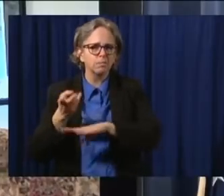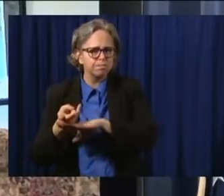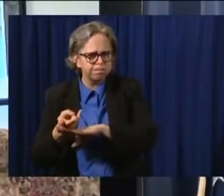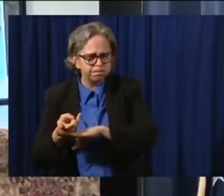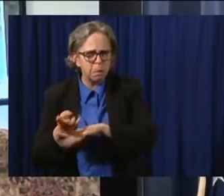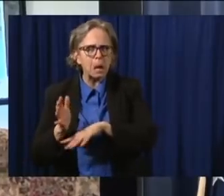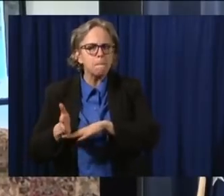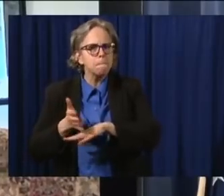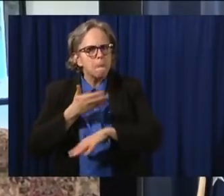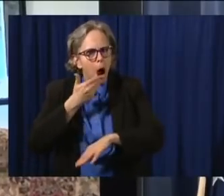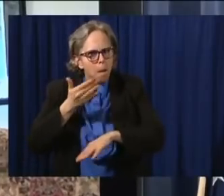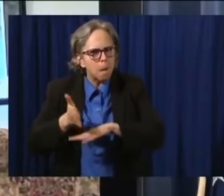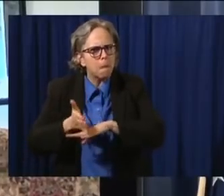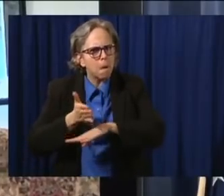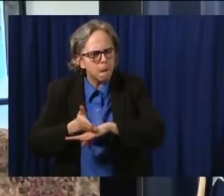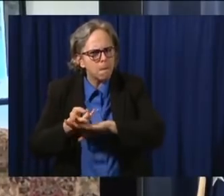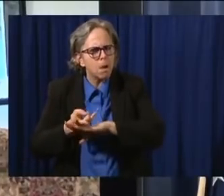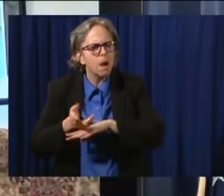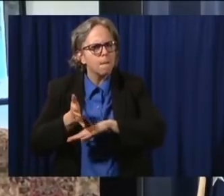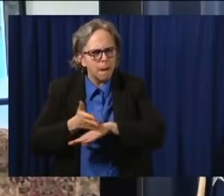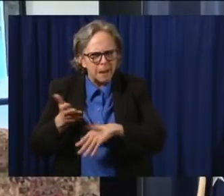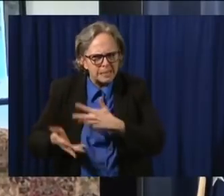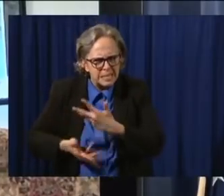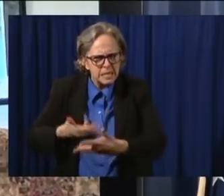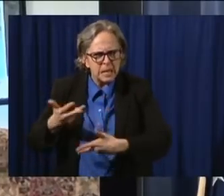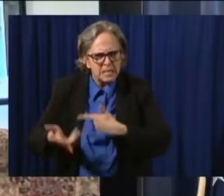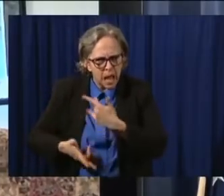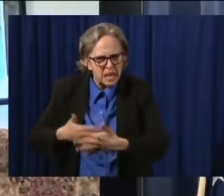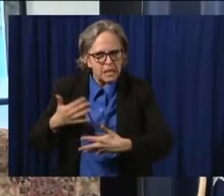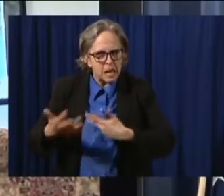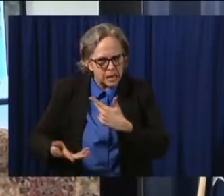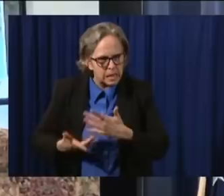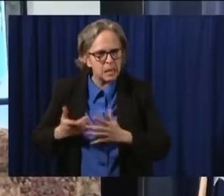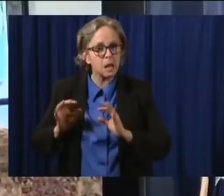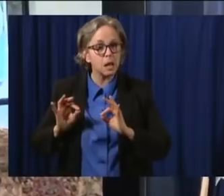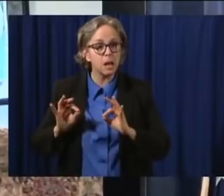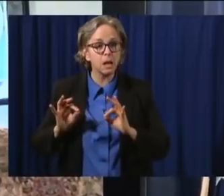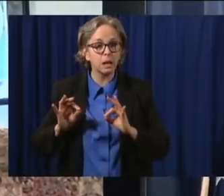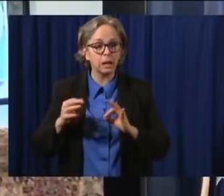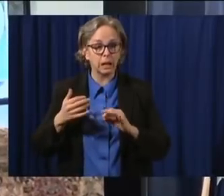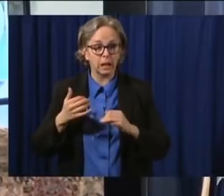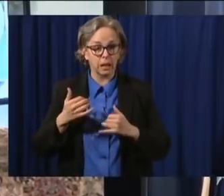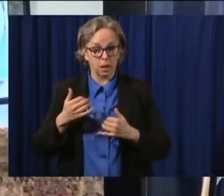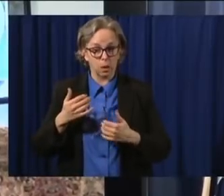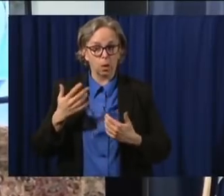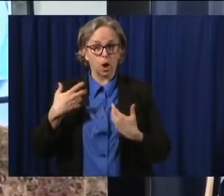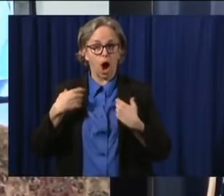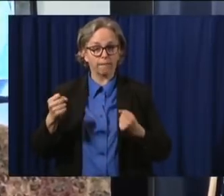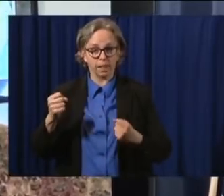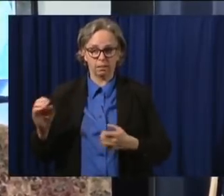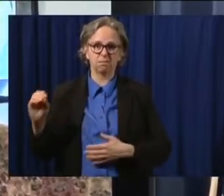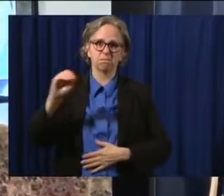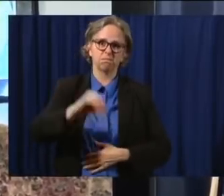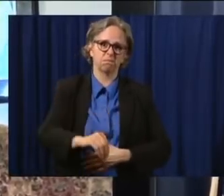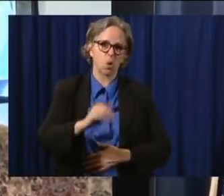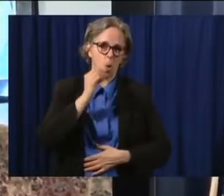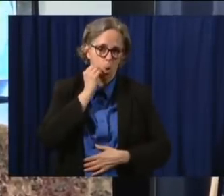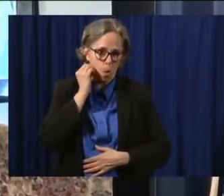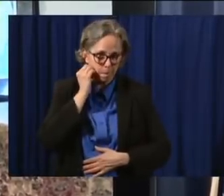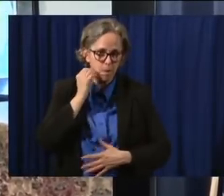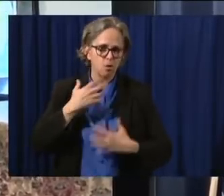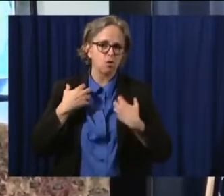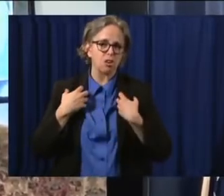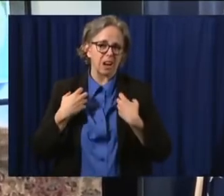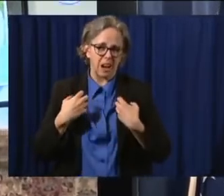still continues to make some progress here at home. Dr. Acton's here. I'm going to ask her if she has any